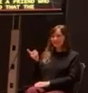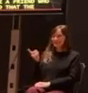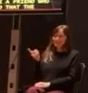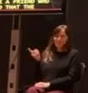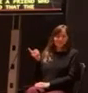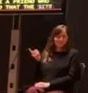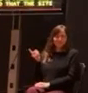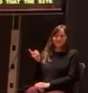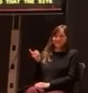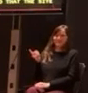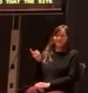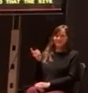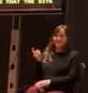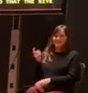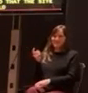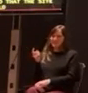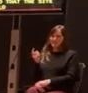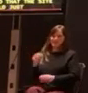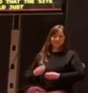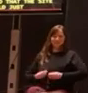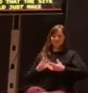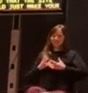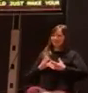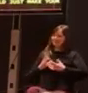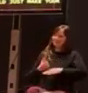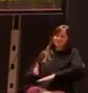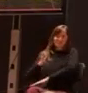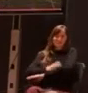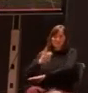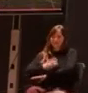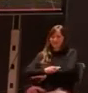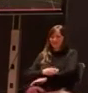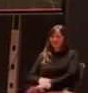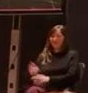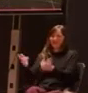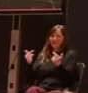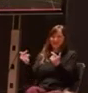would just make your day.